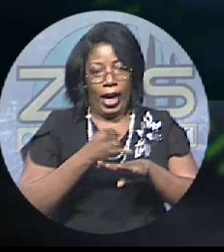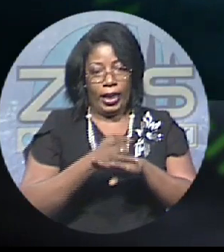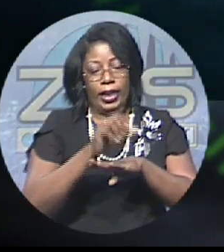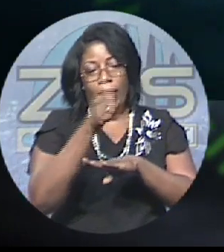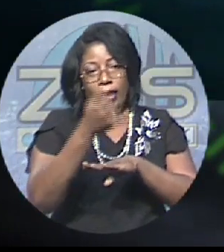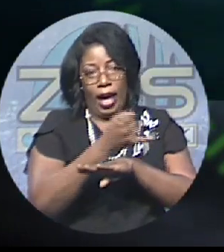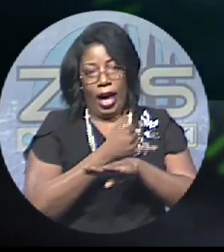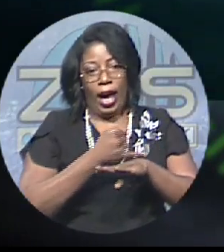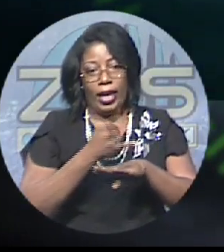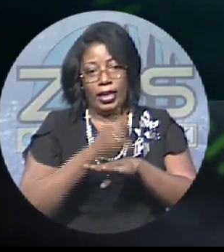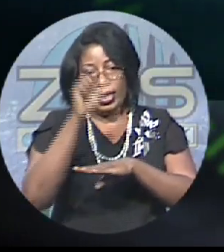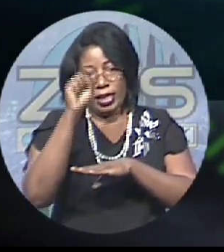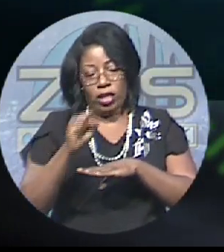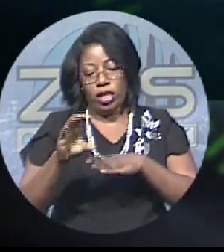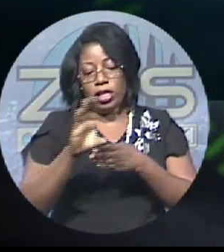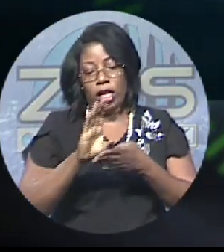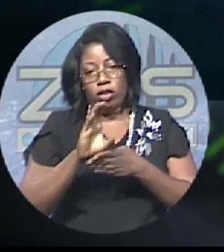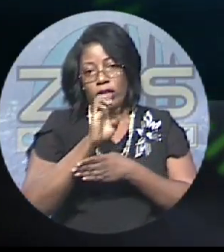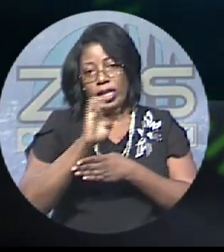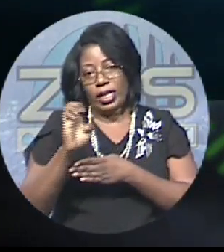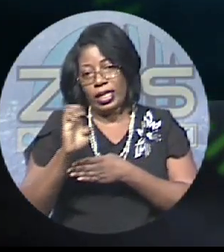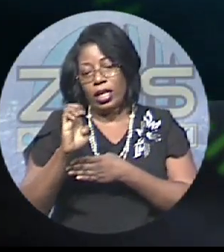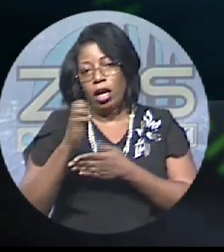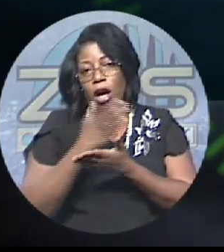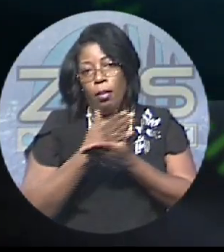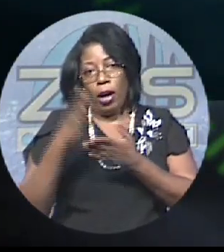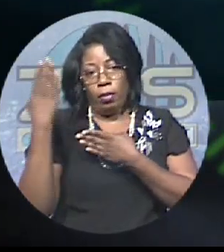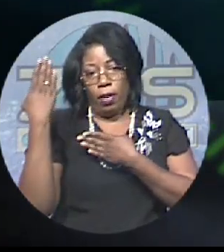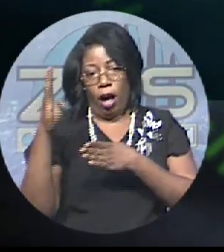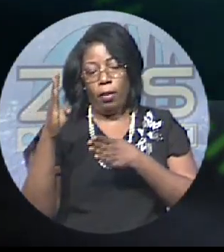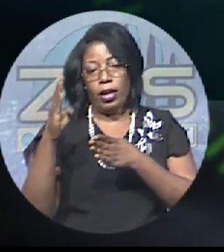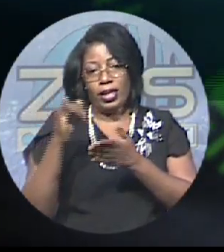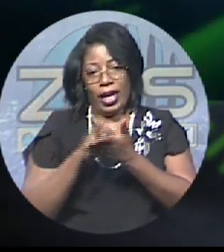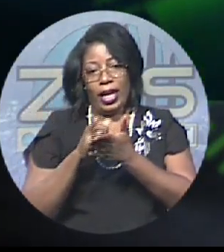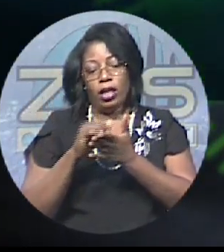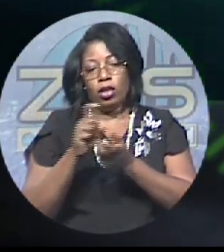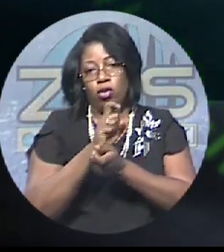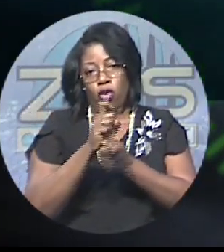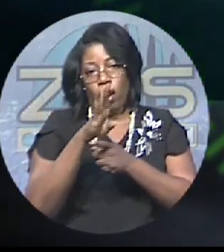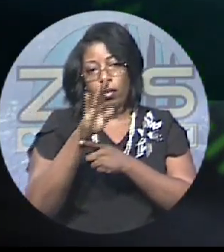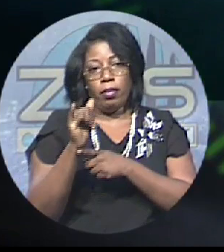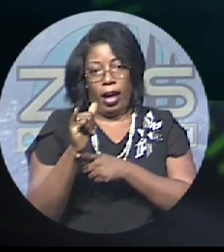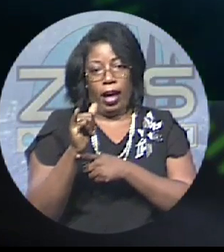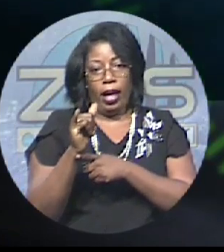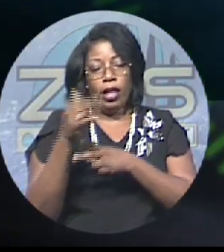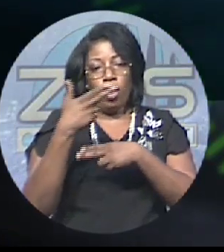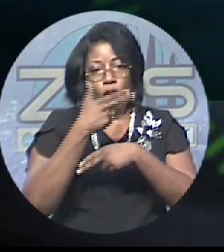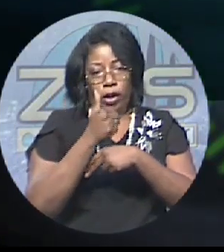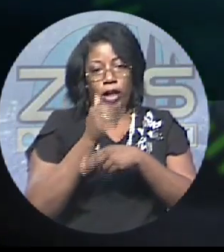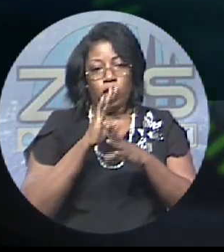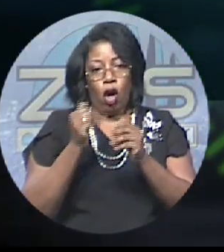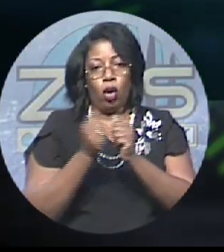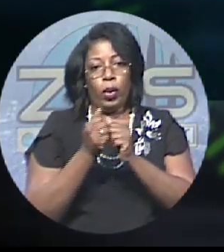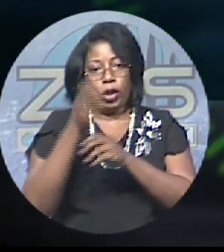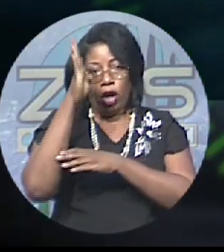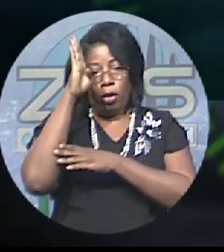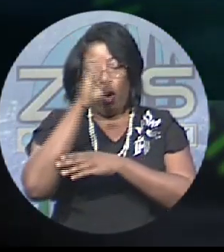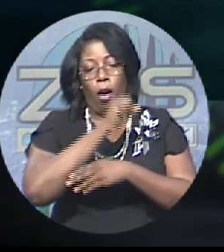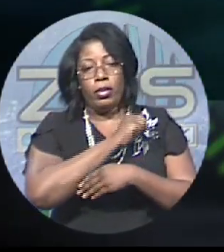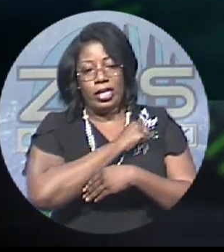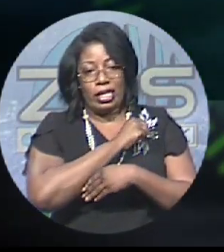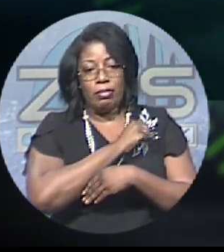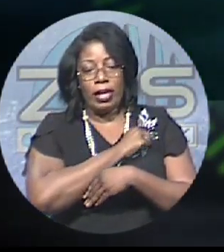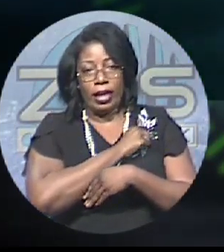other islands in the central and southeast Bahamas devastated by Hurricane Joaquin. I spoke with Bob Smith of